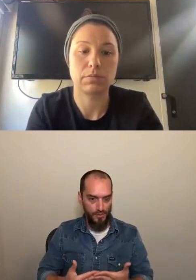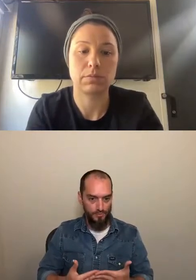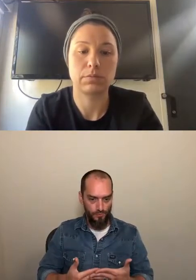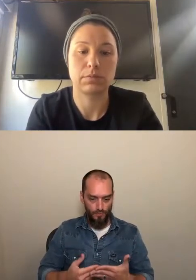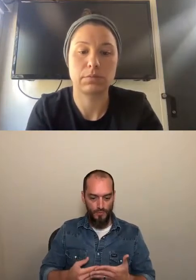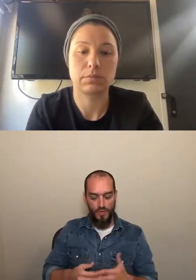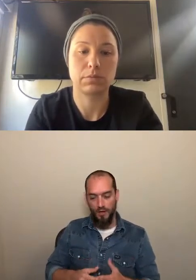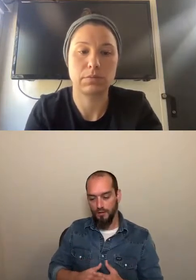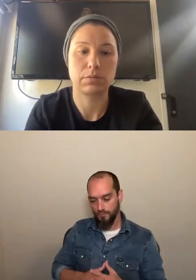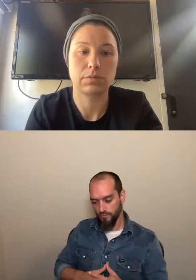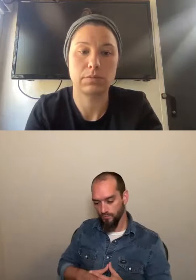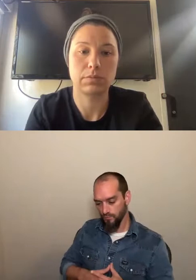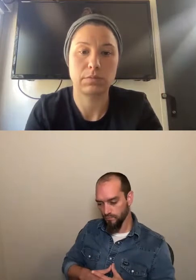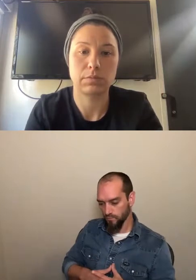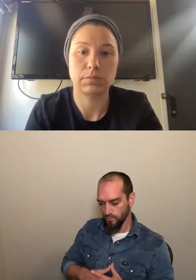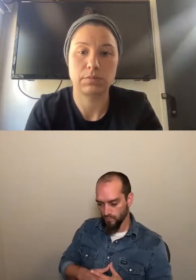properly.